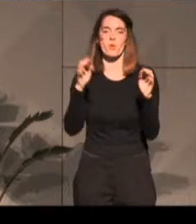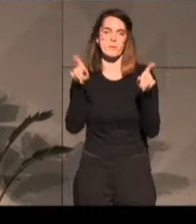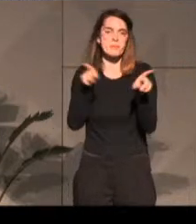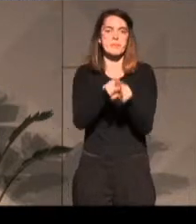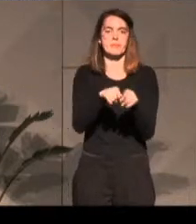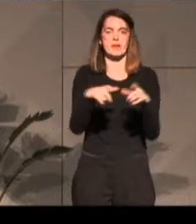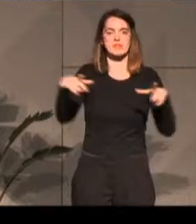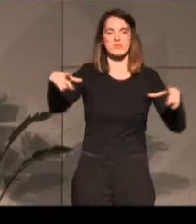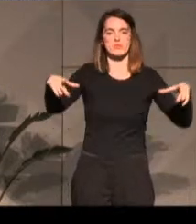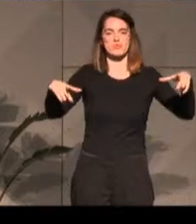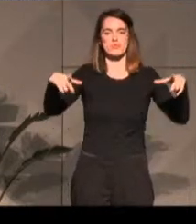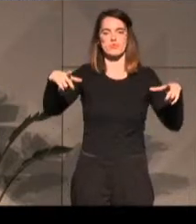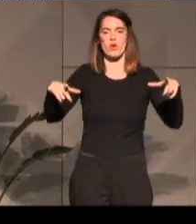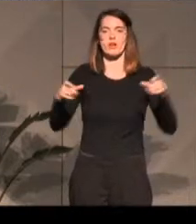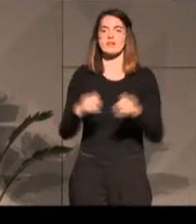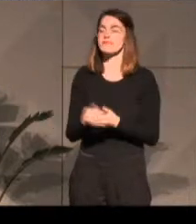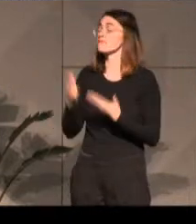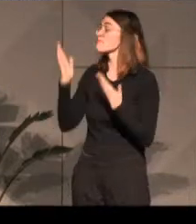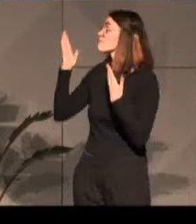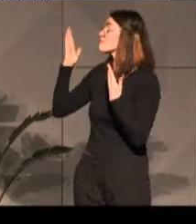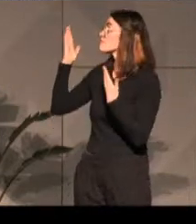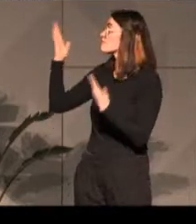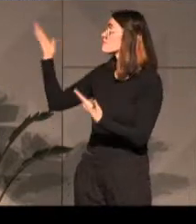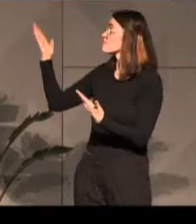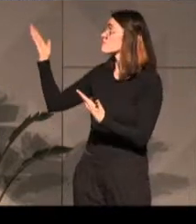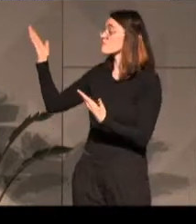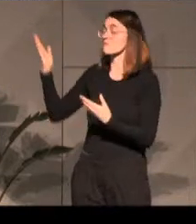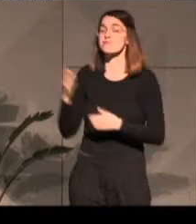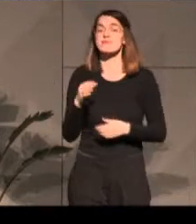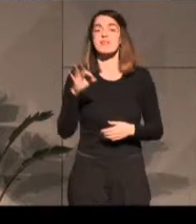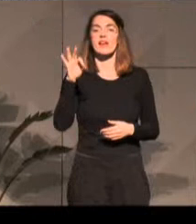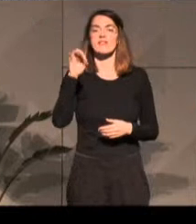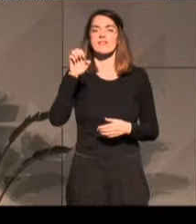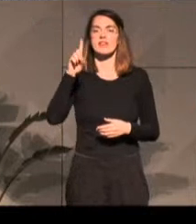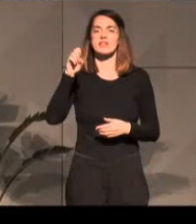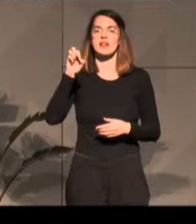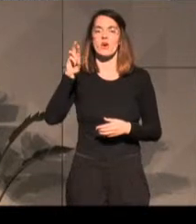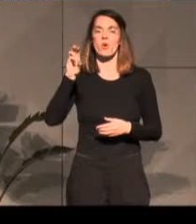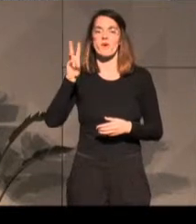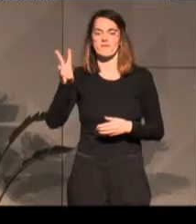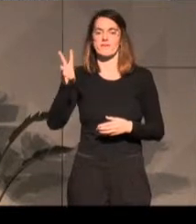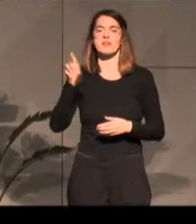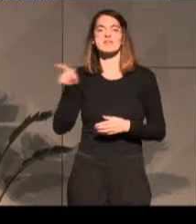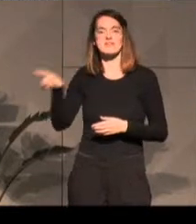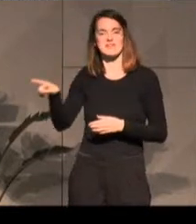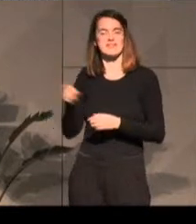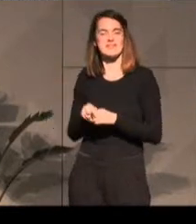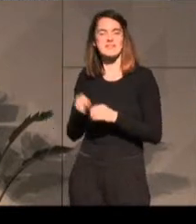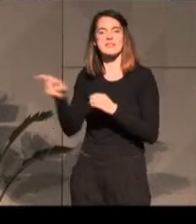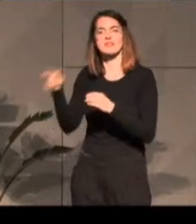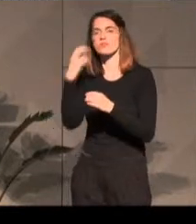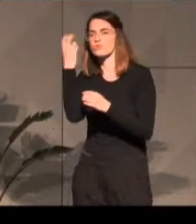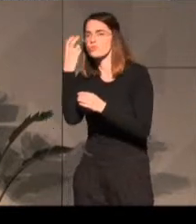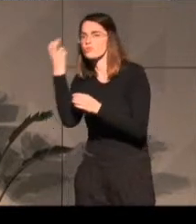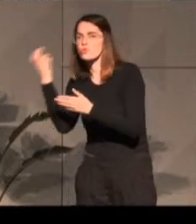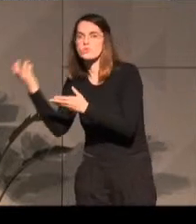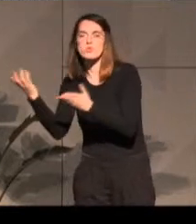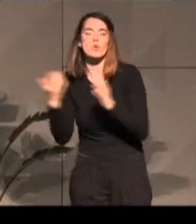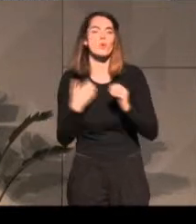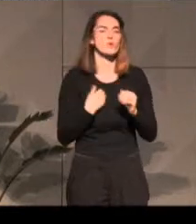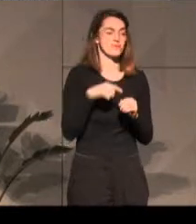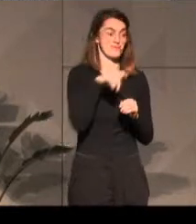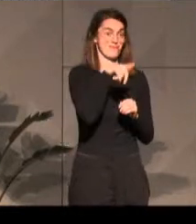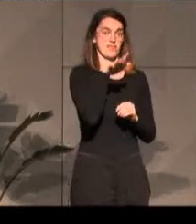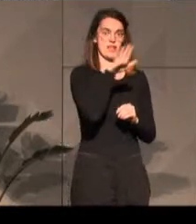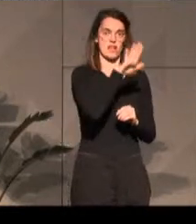split so as to be able to research and explore a larger region. This is the Fedorov region. They were looking